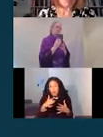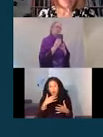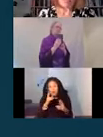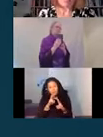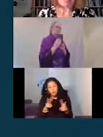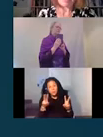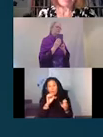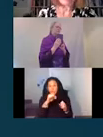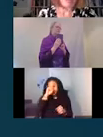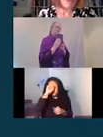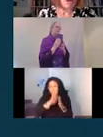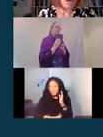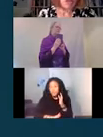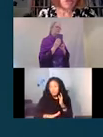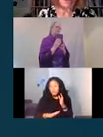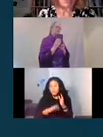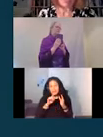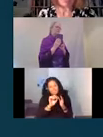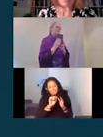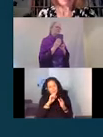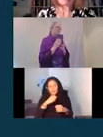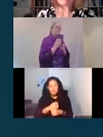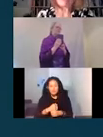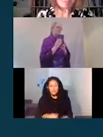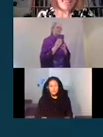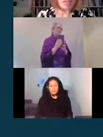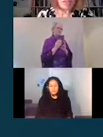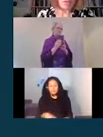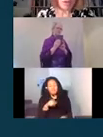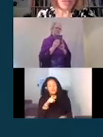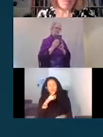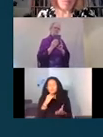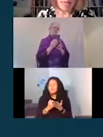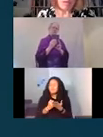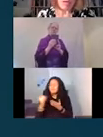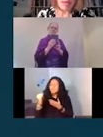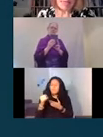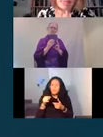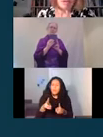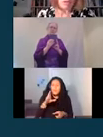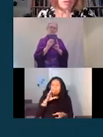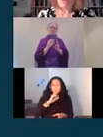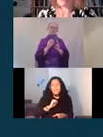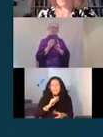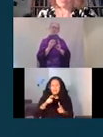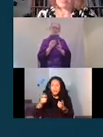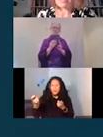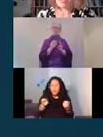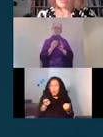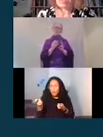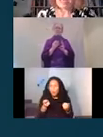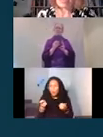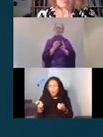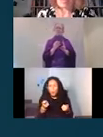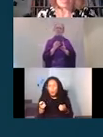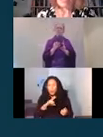her experiences and her frustrations. She resented the way that men remained in control by